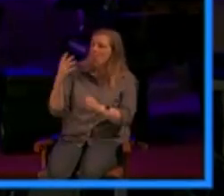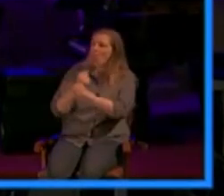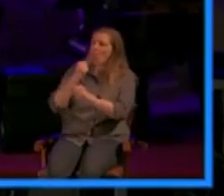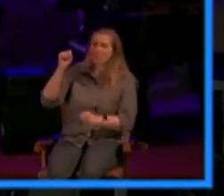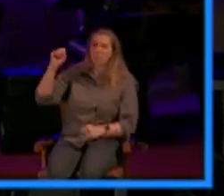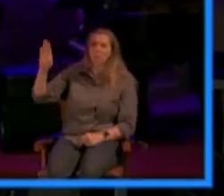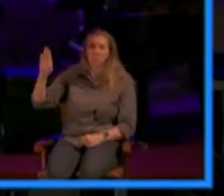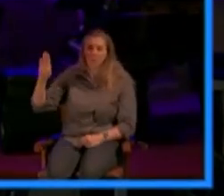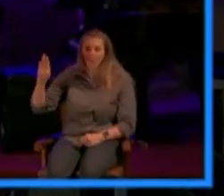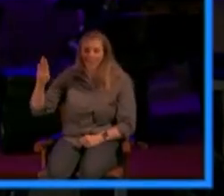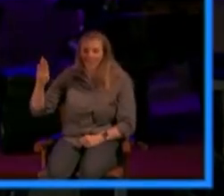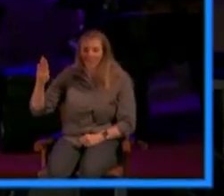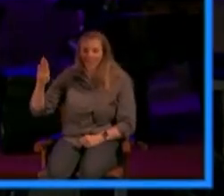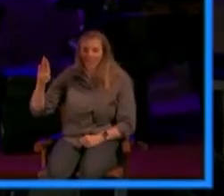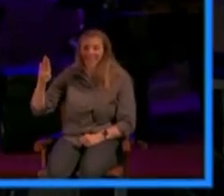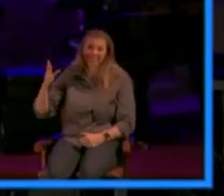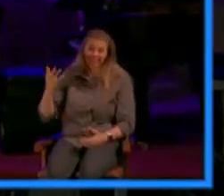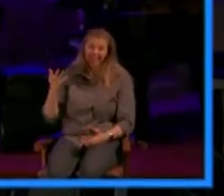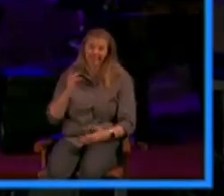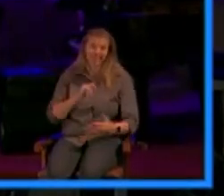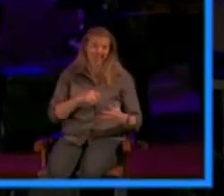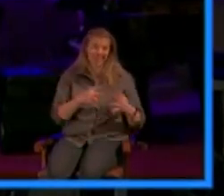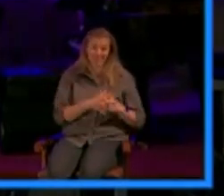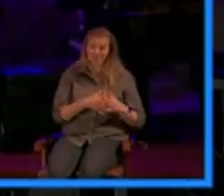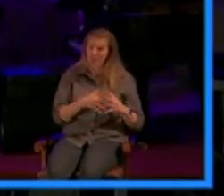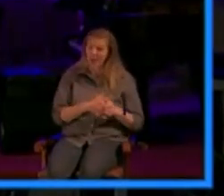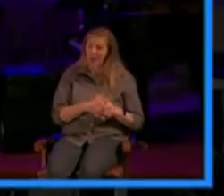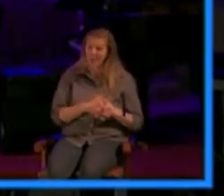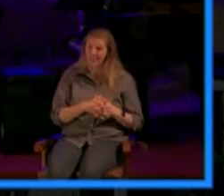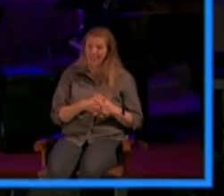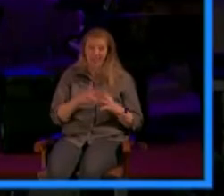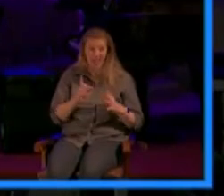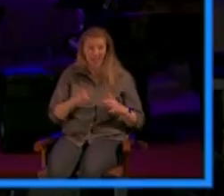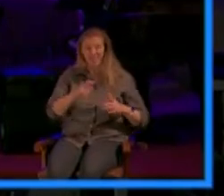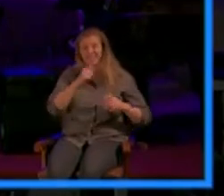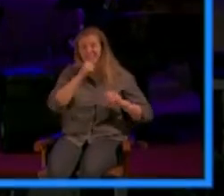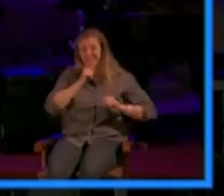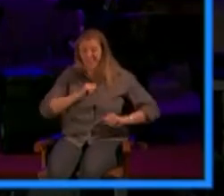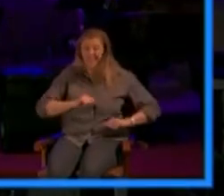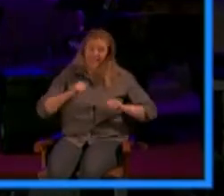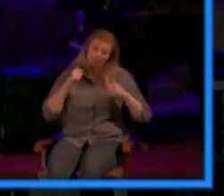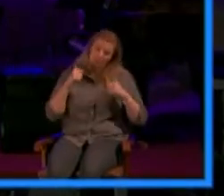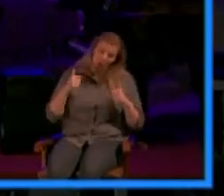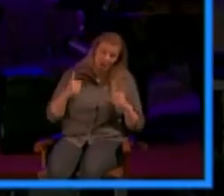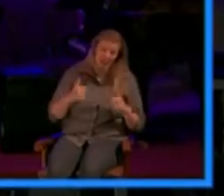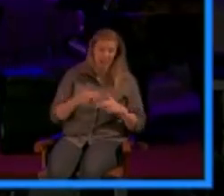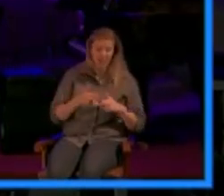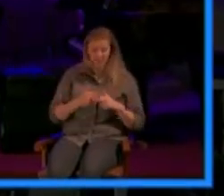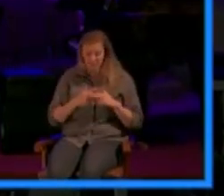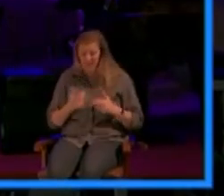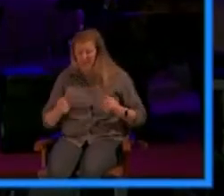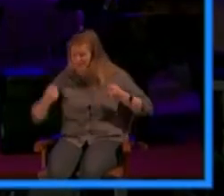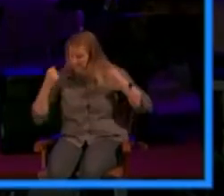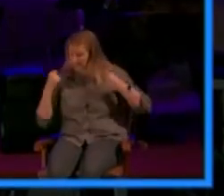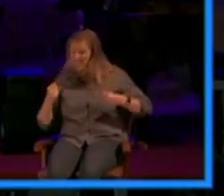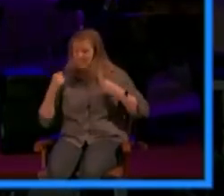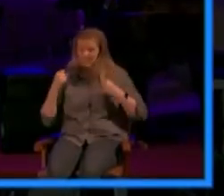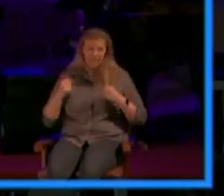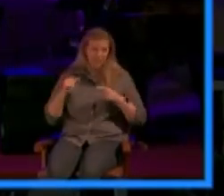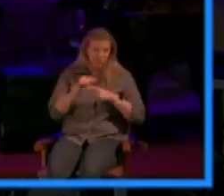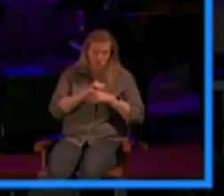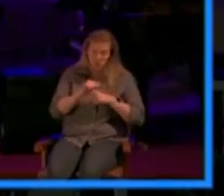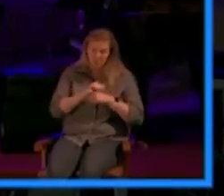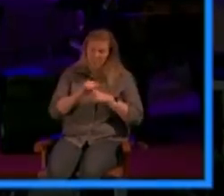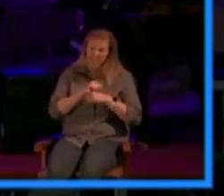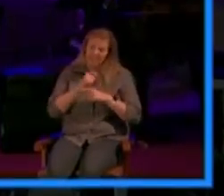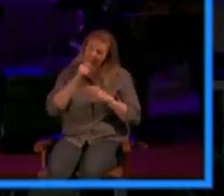much more true in our Christian journey. God will develop our Christian character and sometimes use